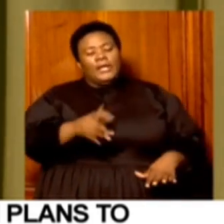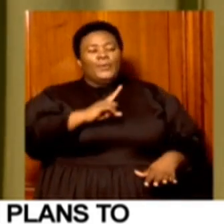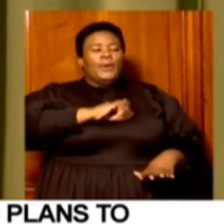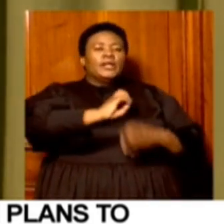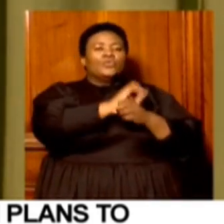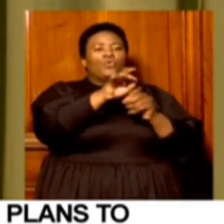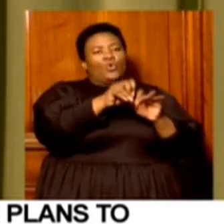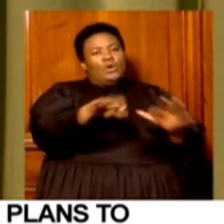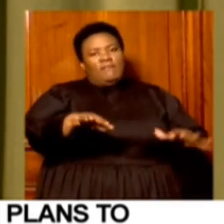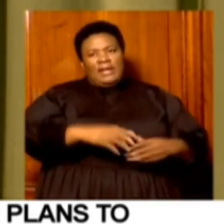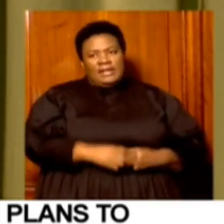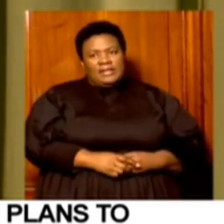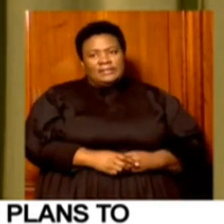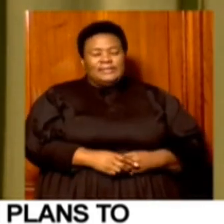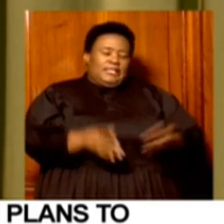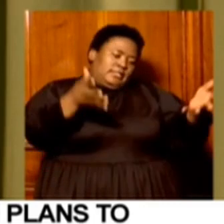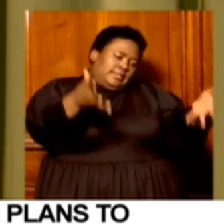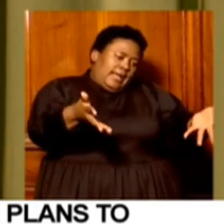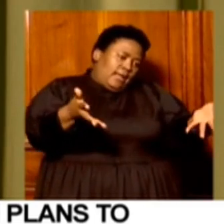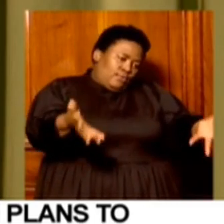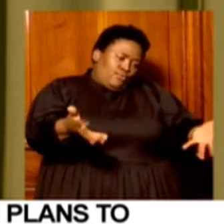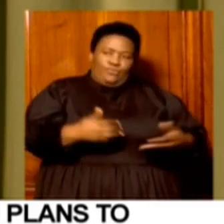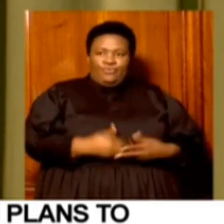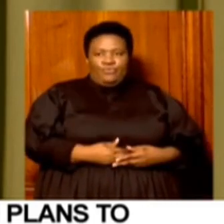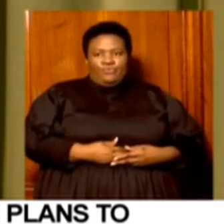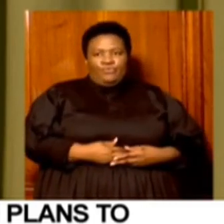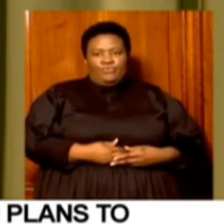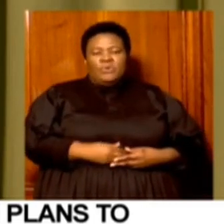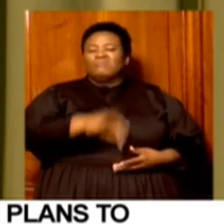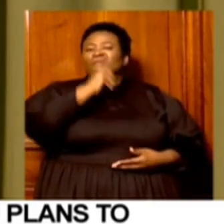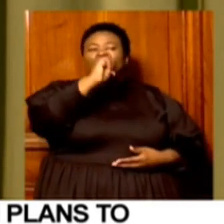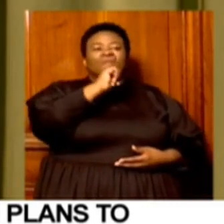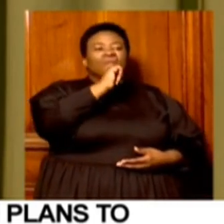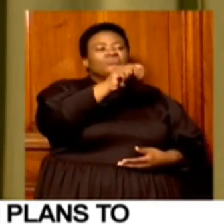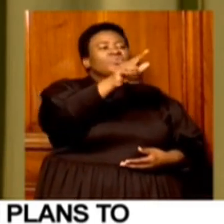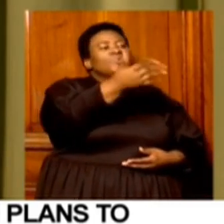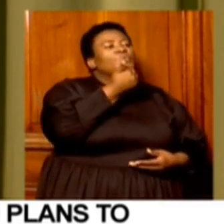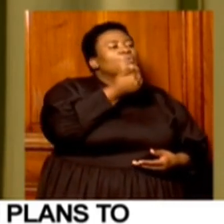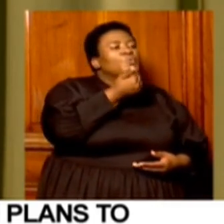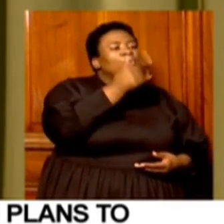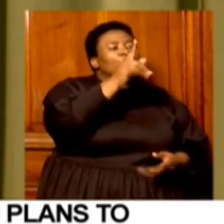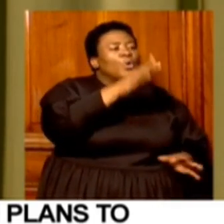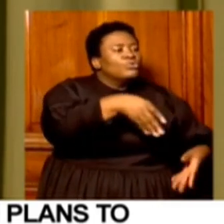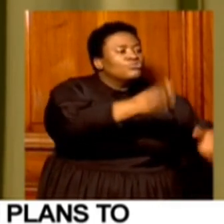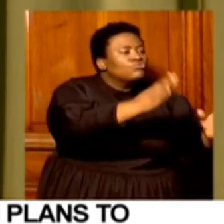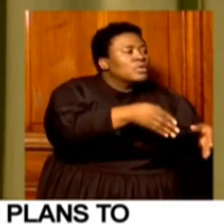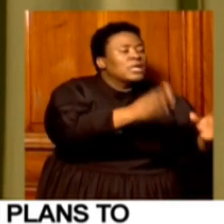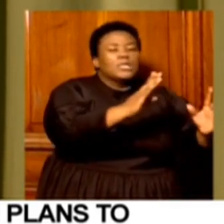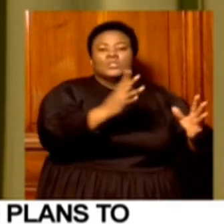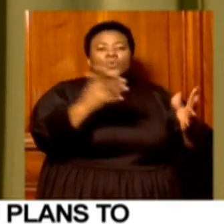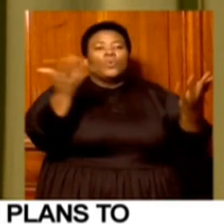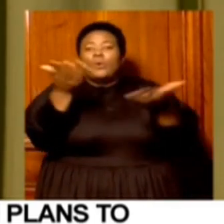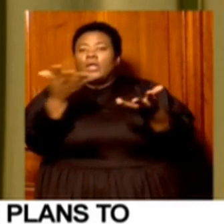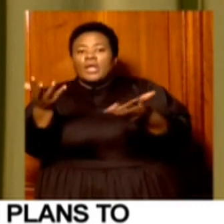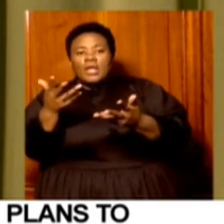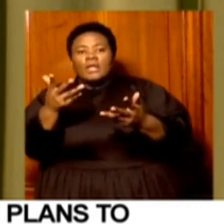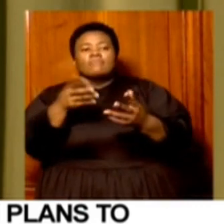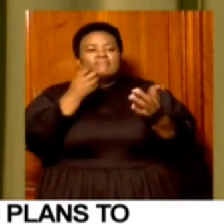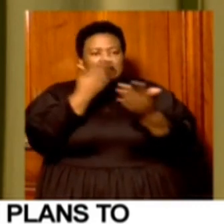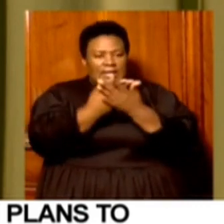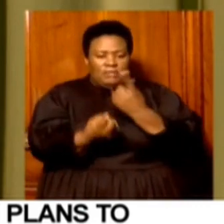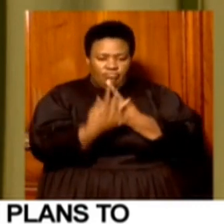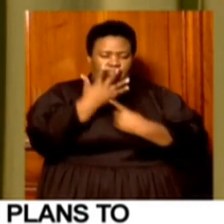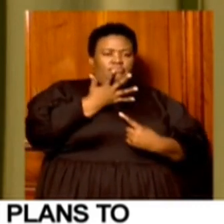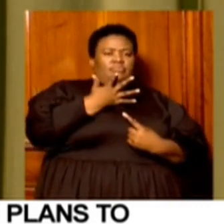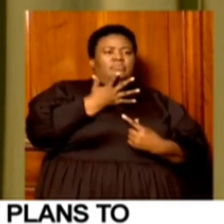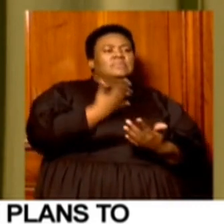coronavirus. Injalo lento. It doesn't care whether you are in the street or where you are, it attacks you. And that